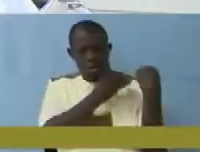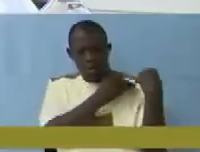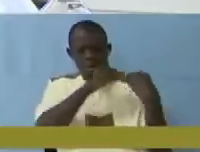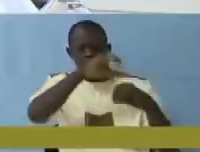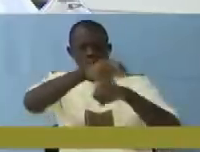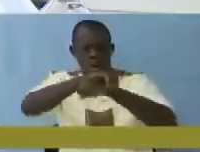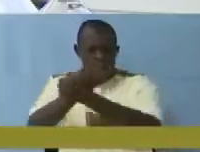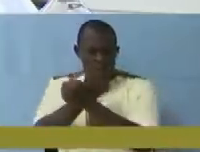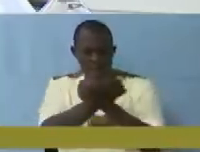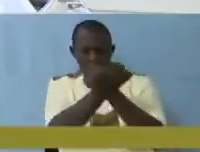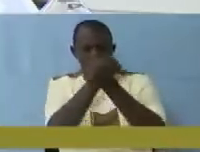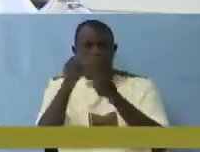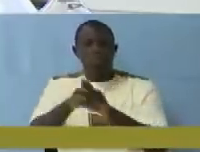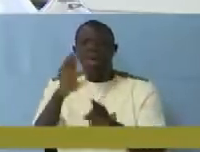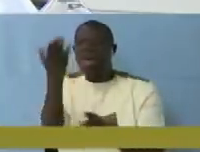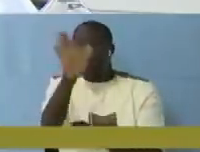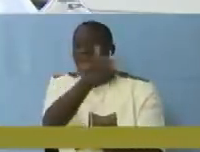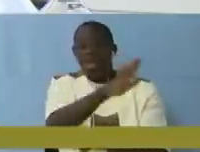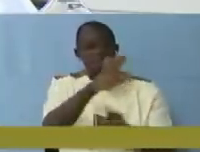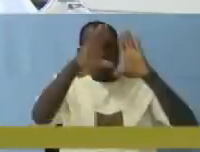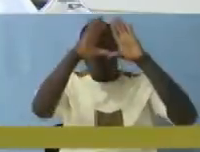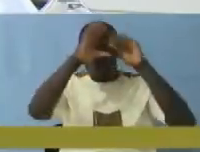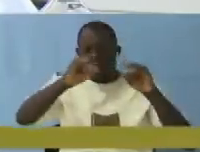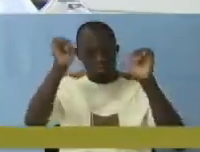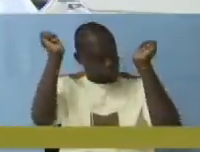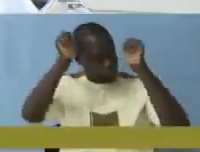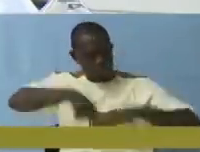Any of the departments would conduct it. Any of them. So